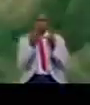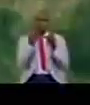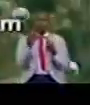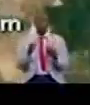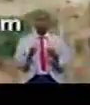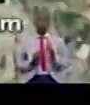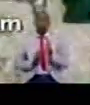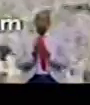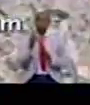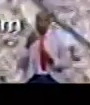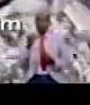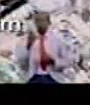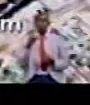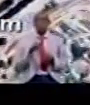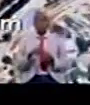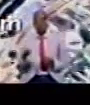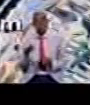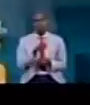and worship.